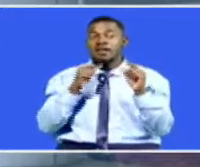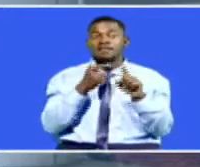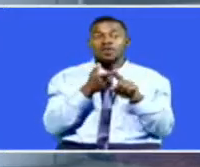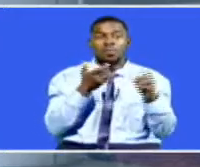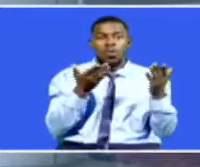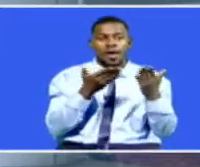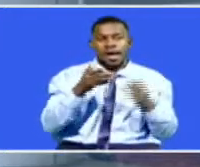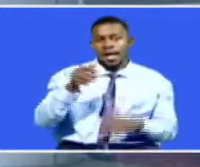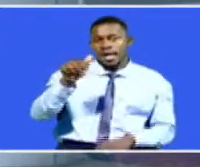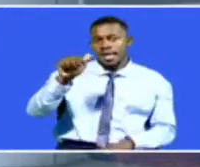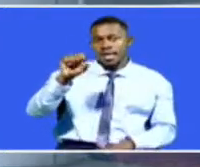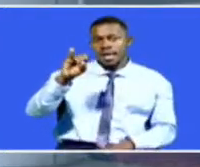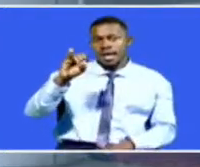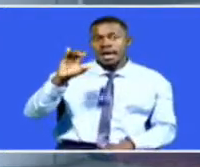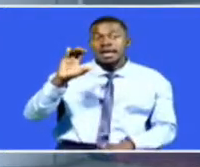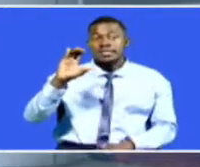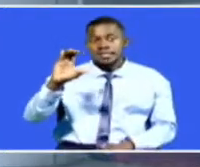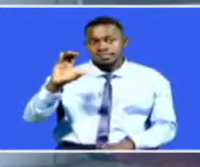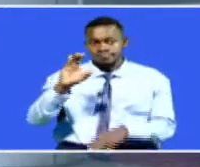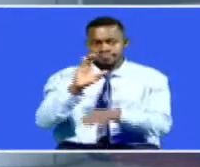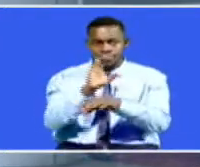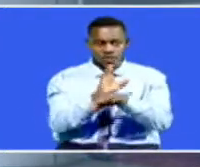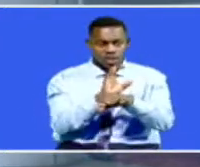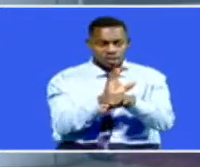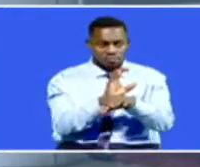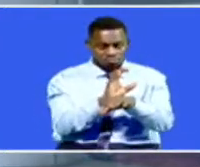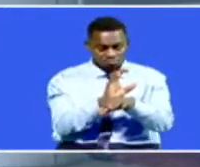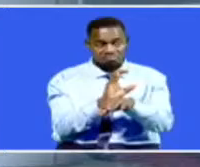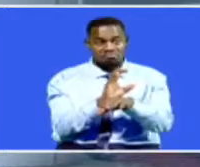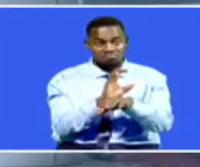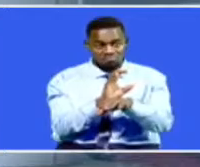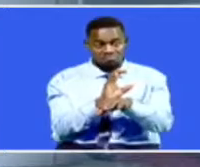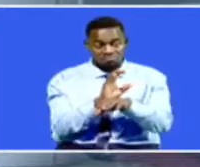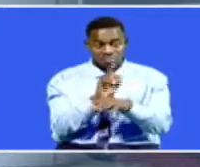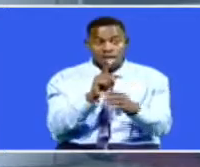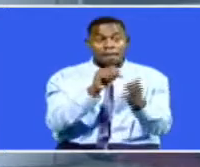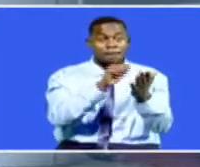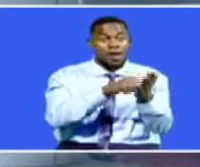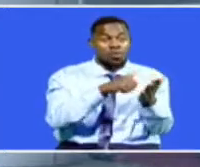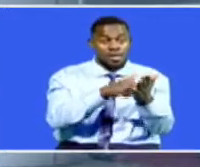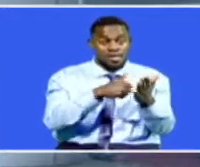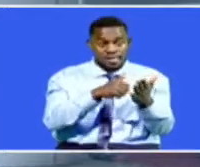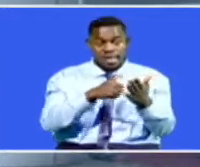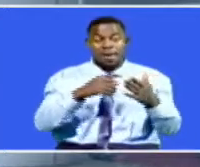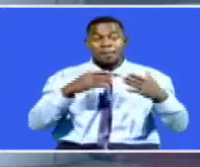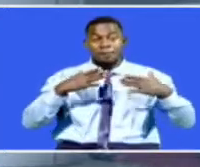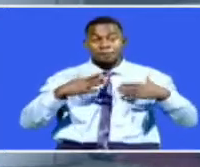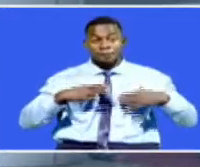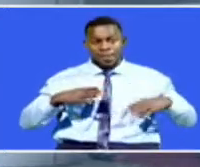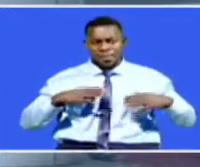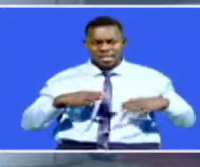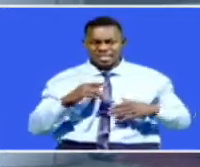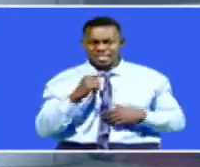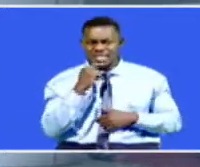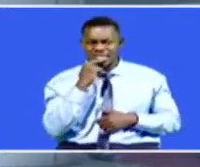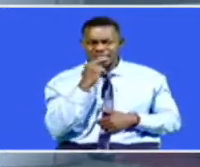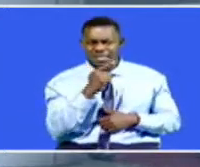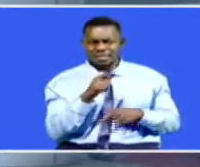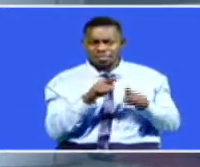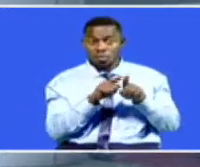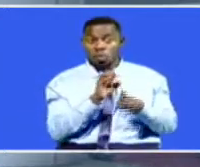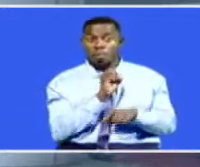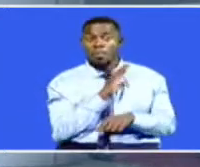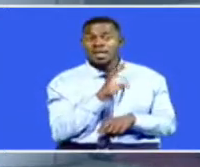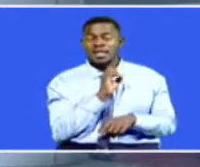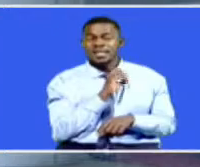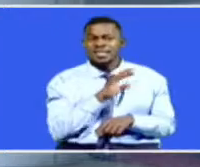Kilome MP Thudius Kidhua Nzambia's brother. As Makueni residents decry lack of a bridge, Interior PS Raymond